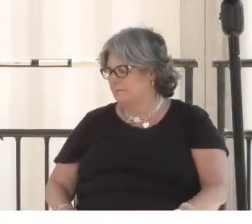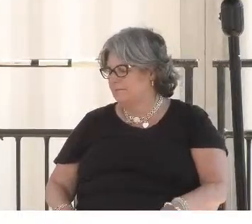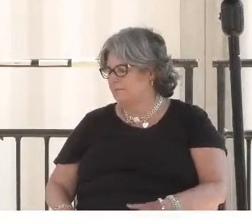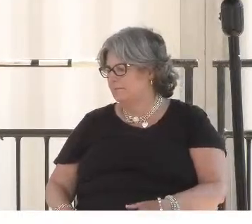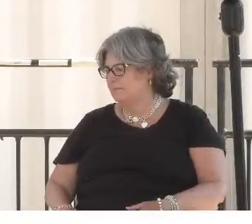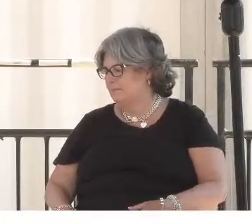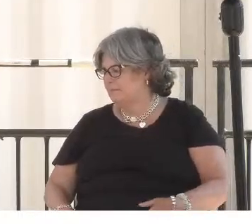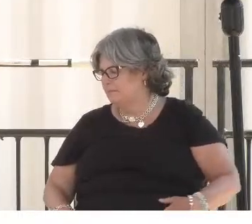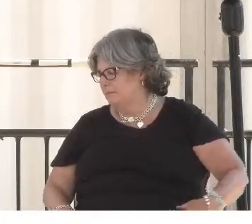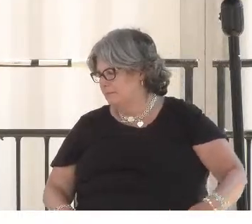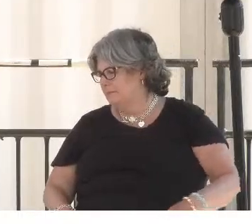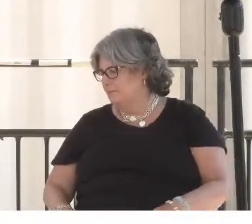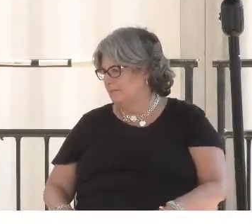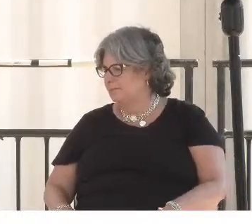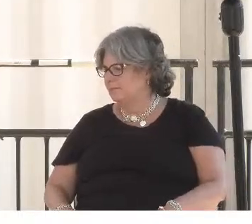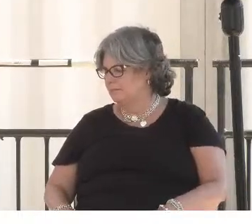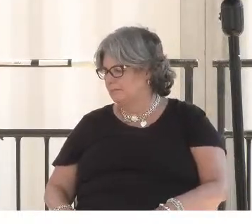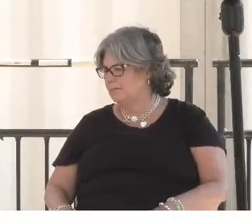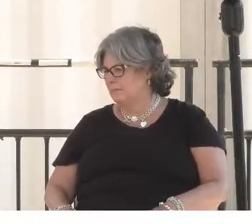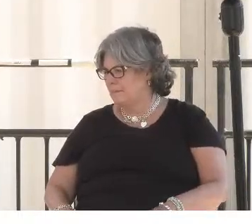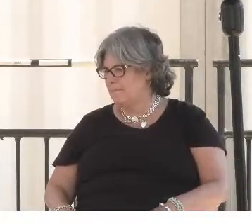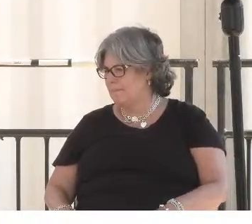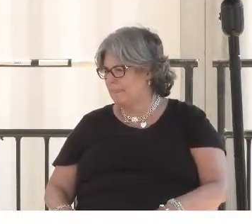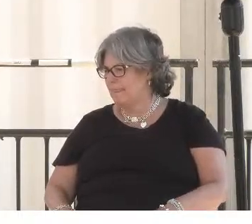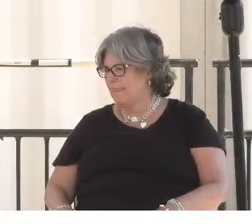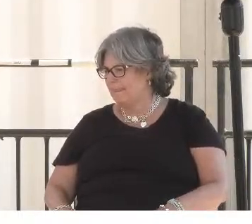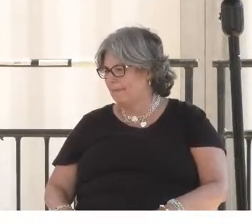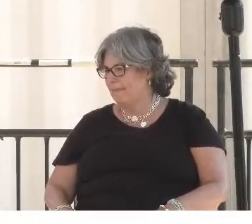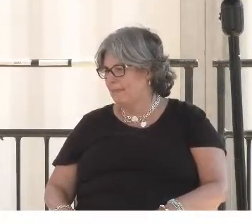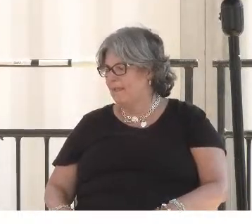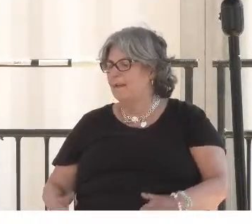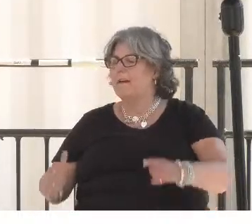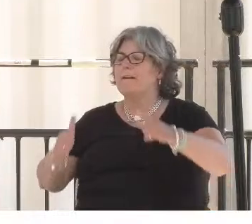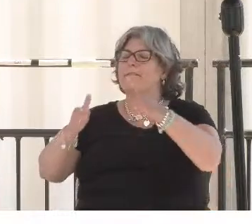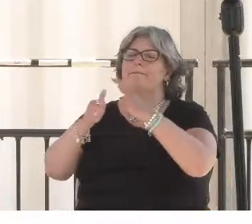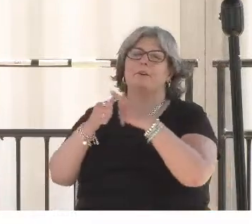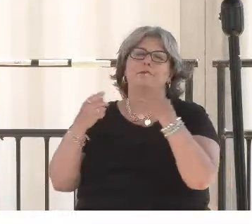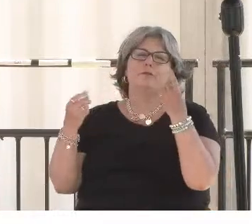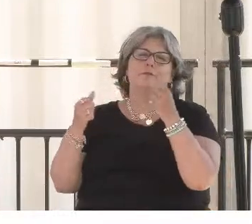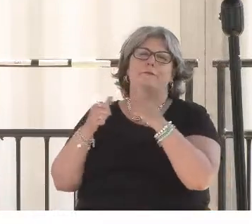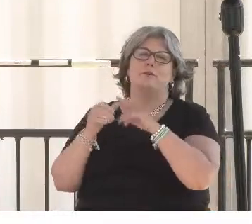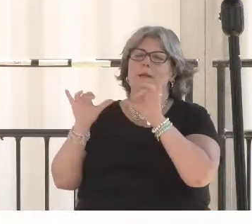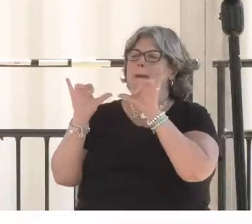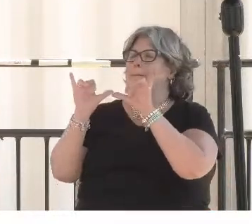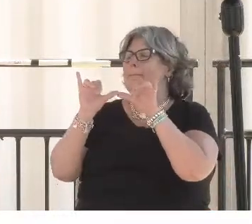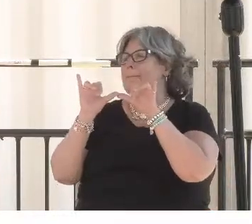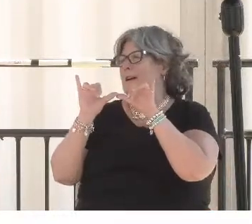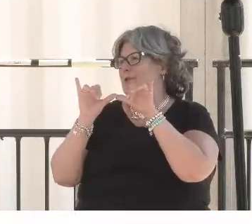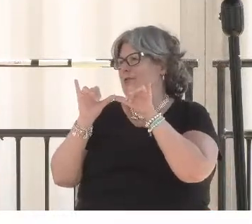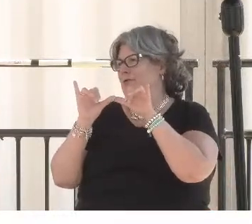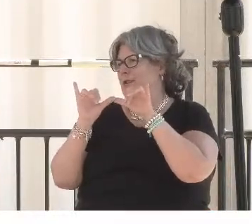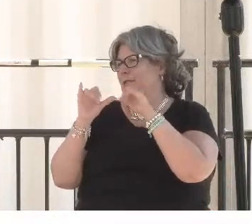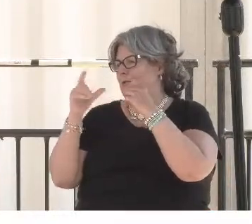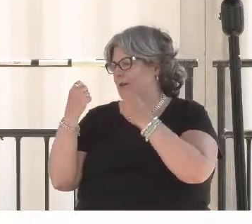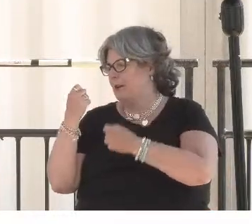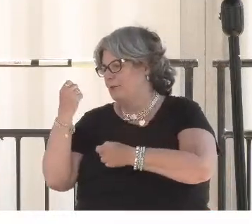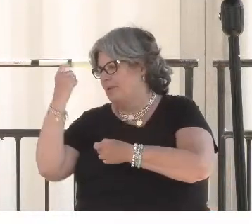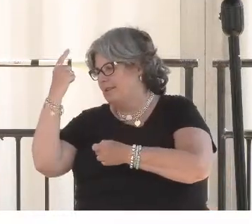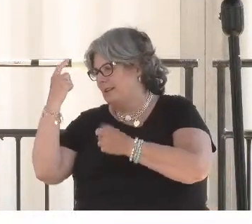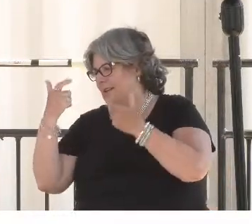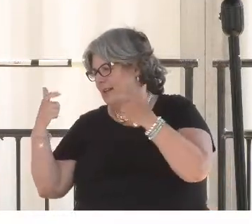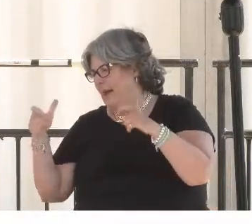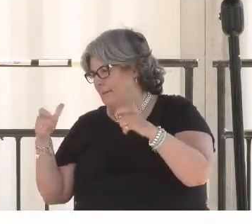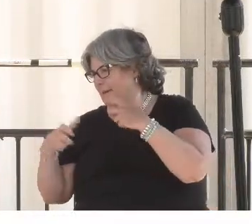first step for us to solve a problem is we first need to measure. And measuring not only for understanding how big is the problem,